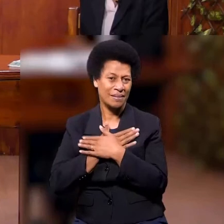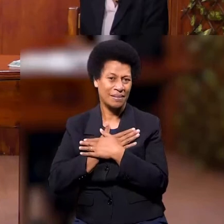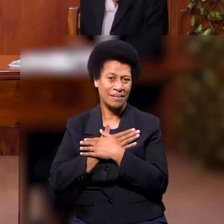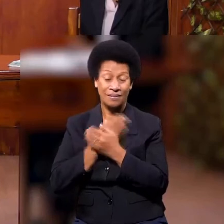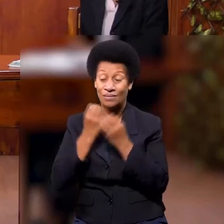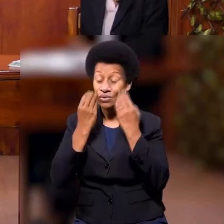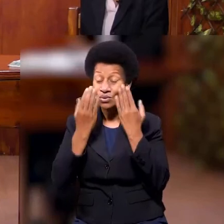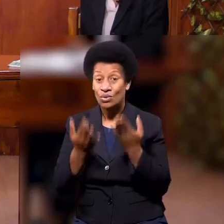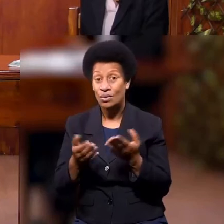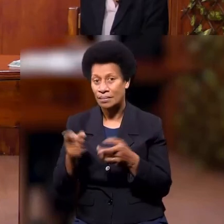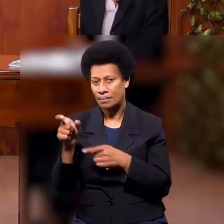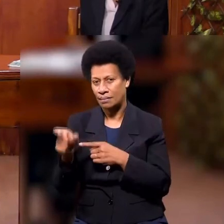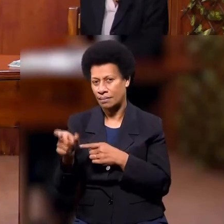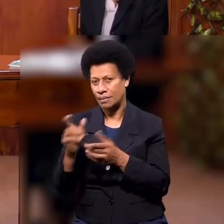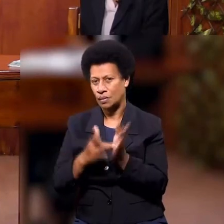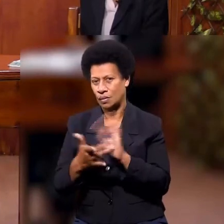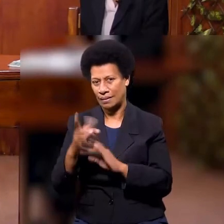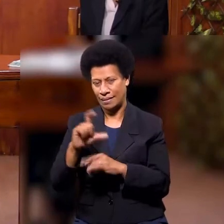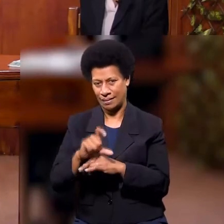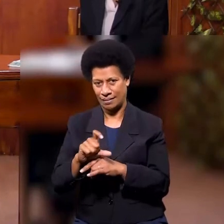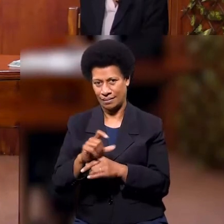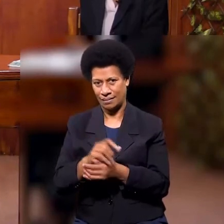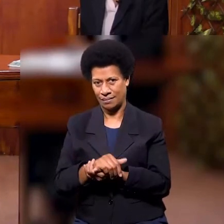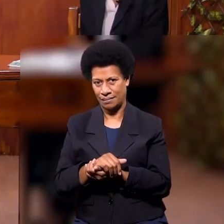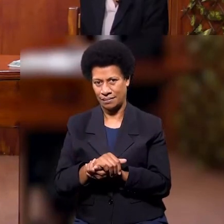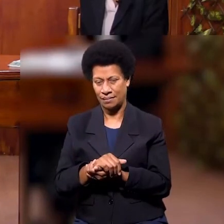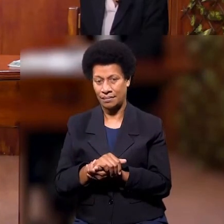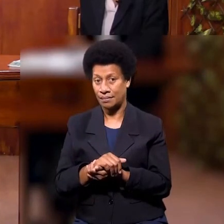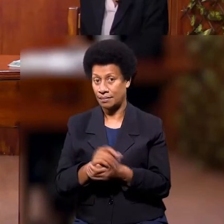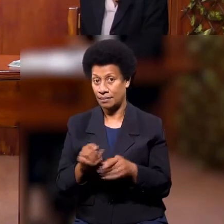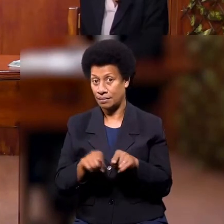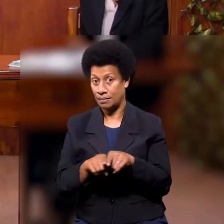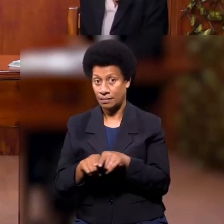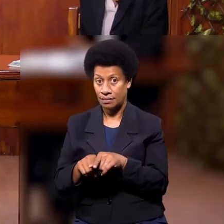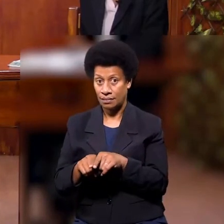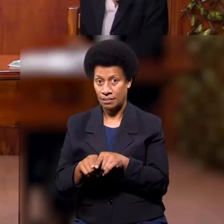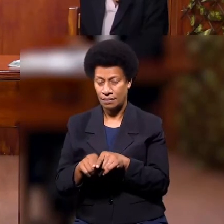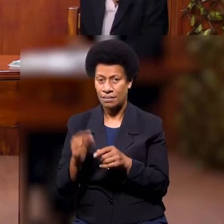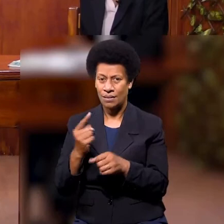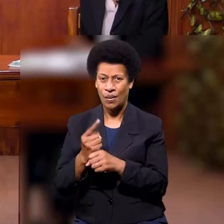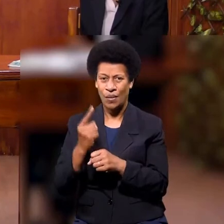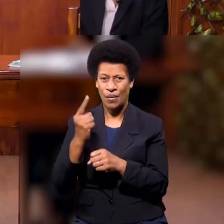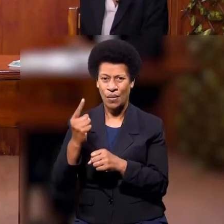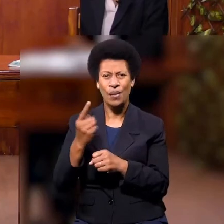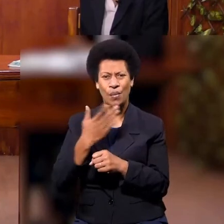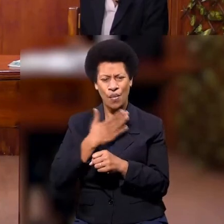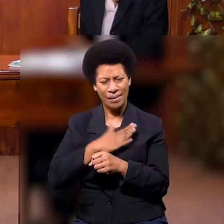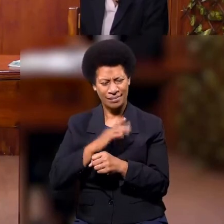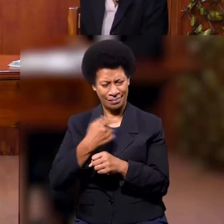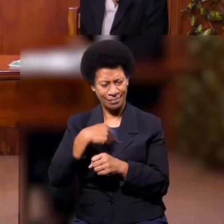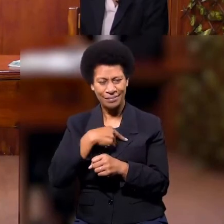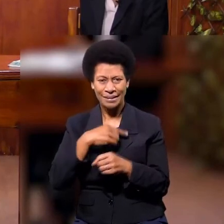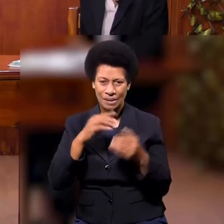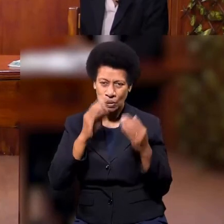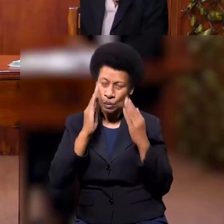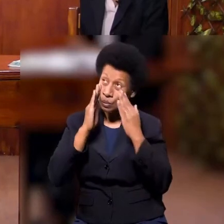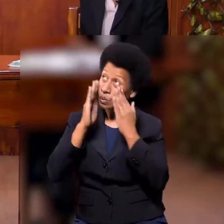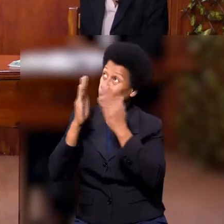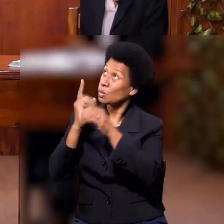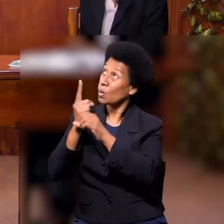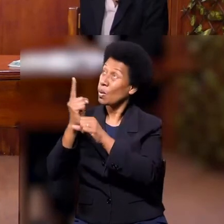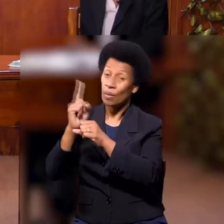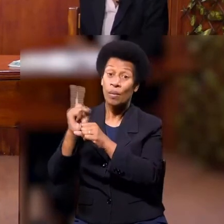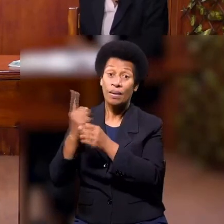through the life of Jesus Christ. In that way, God is leading us to see him with love rather than, you know, a